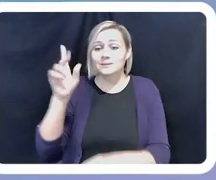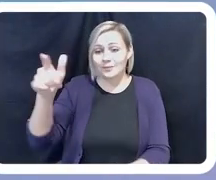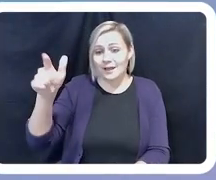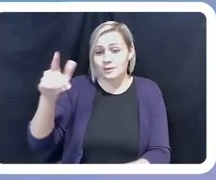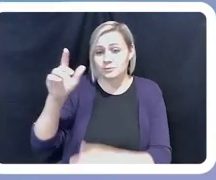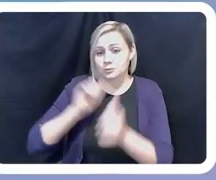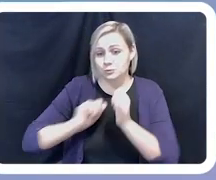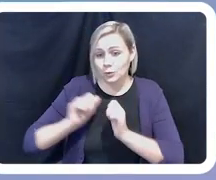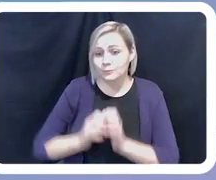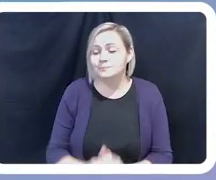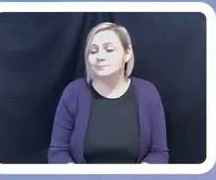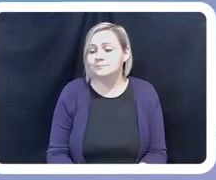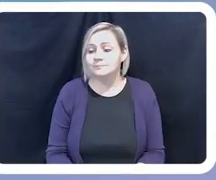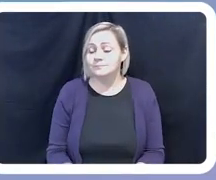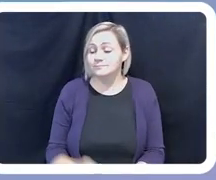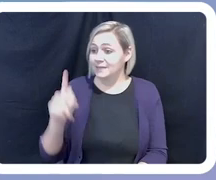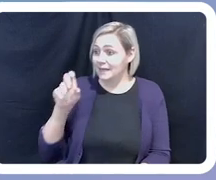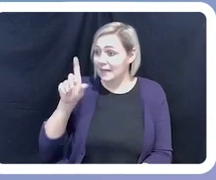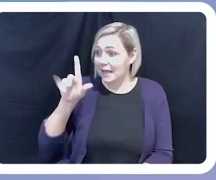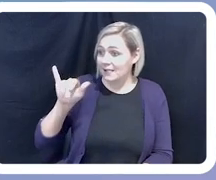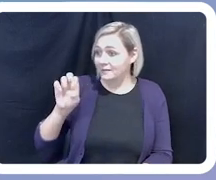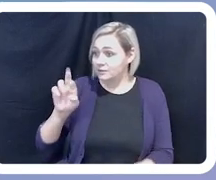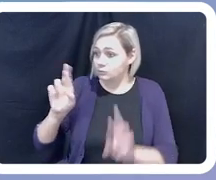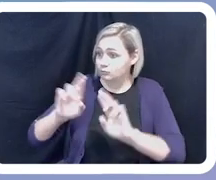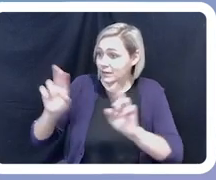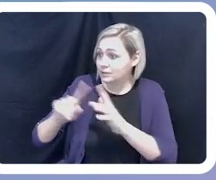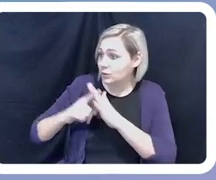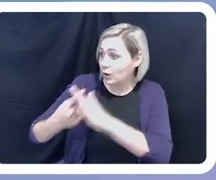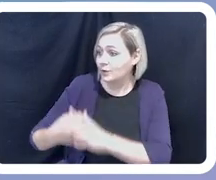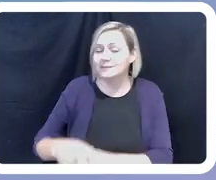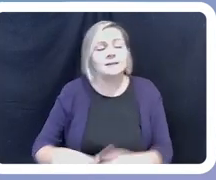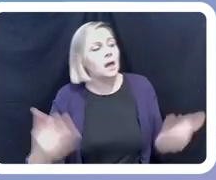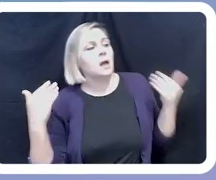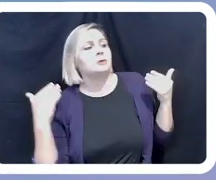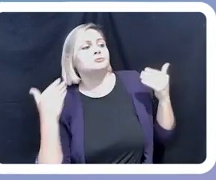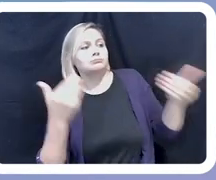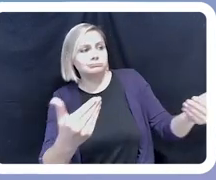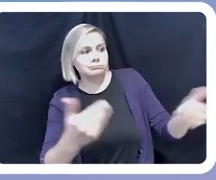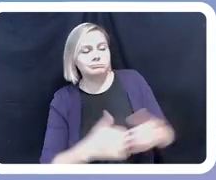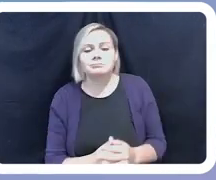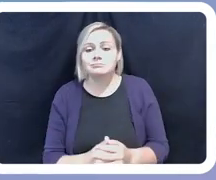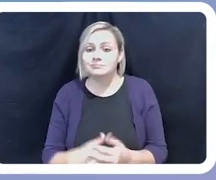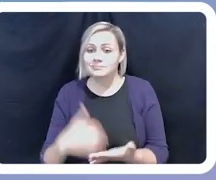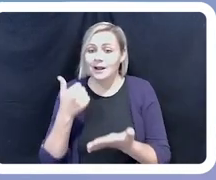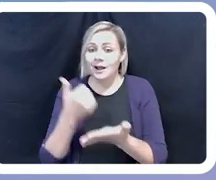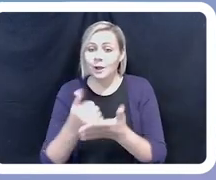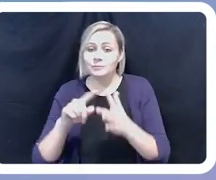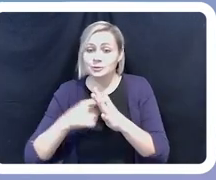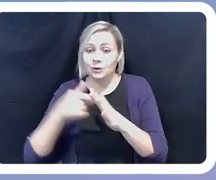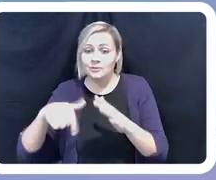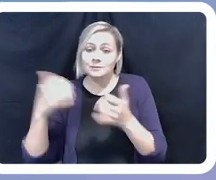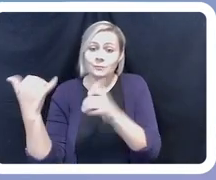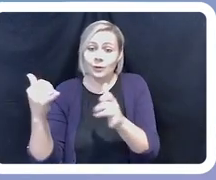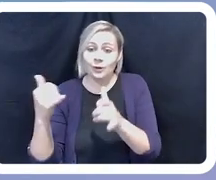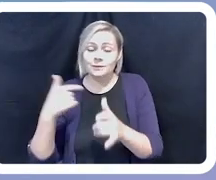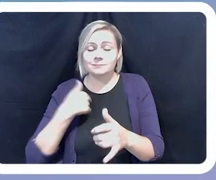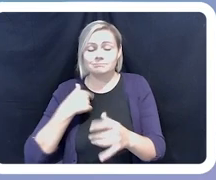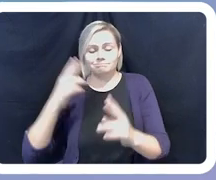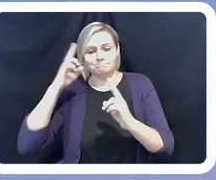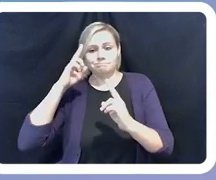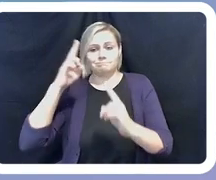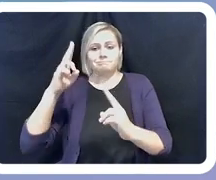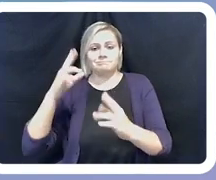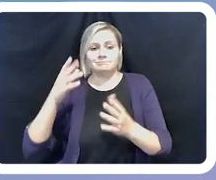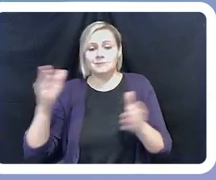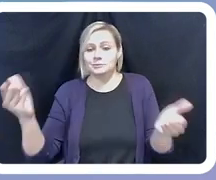show. So, Kelly, should we get started? Let's do it! To help us get this party started, it is my